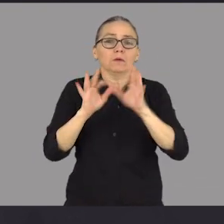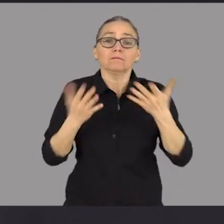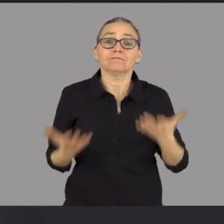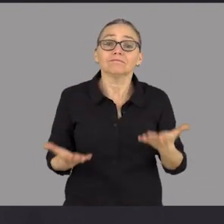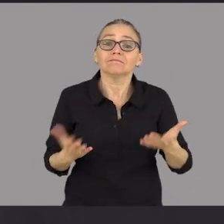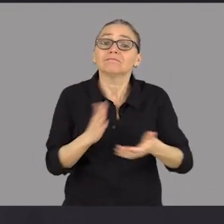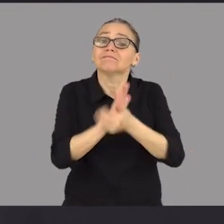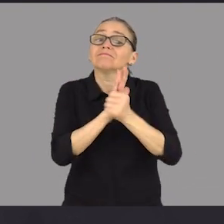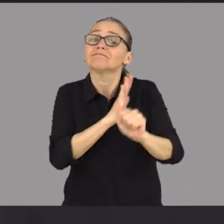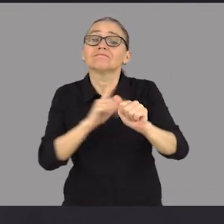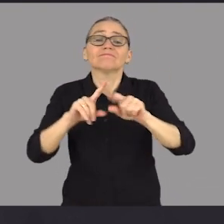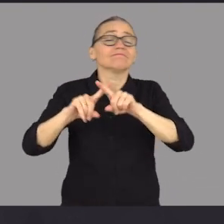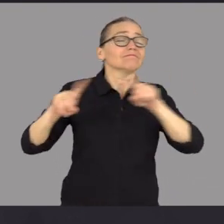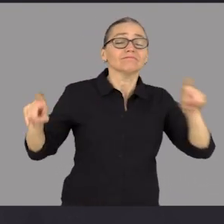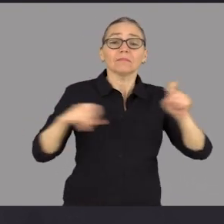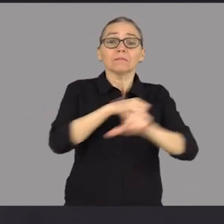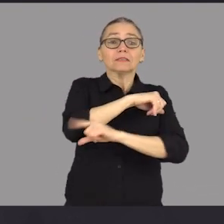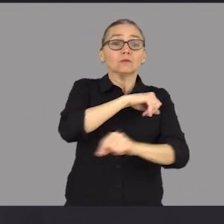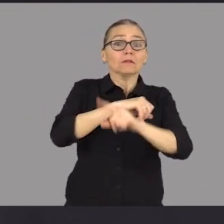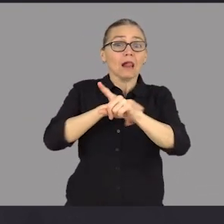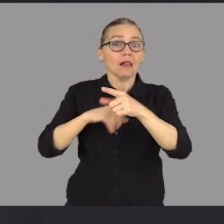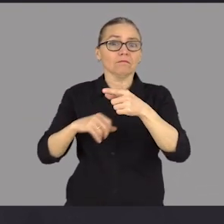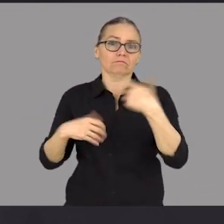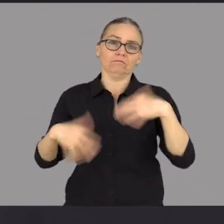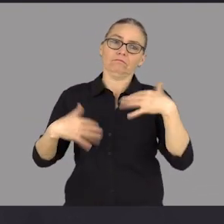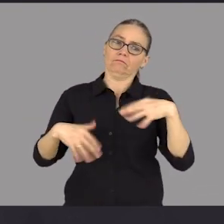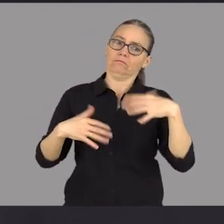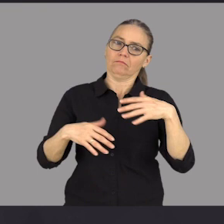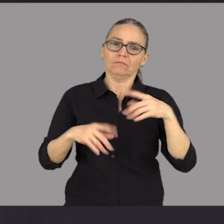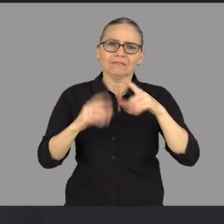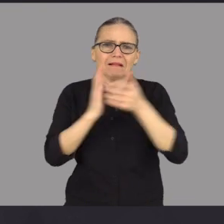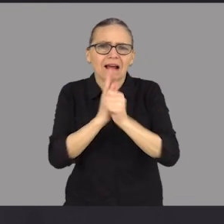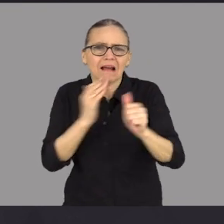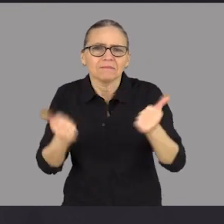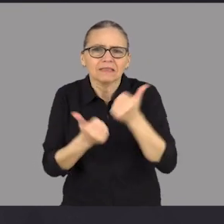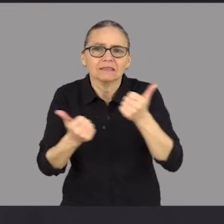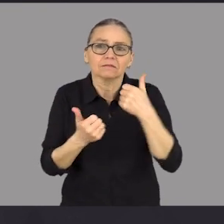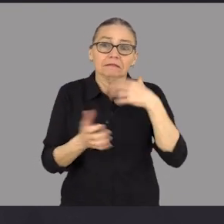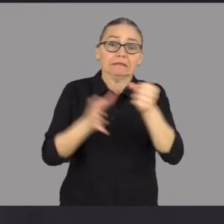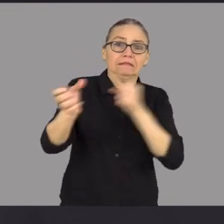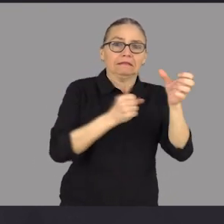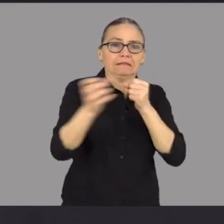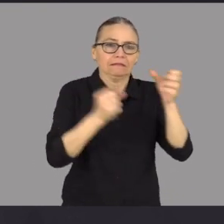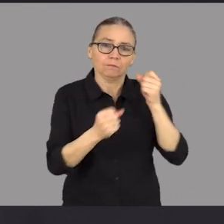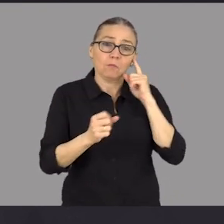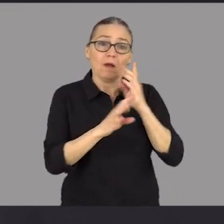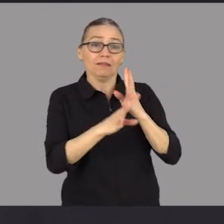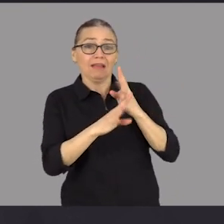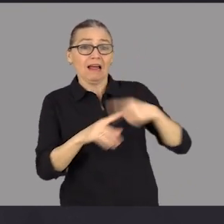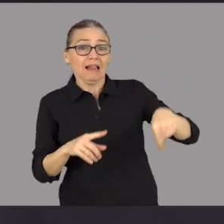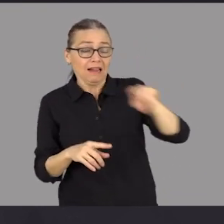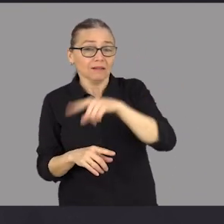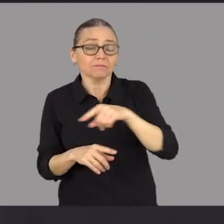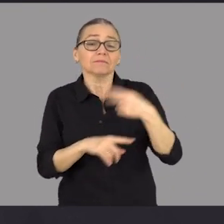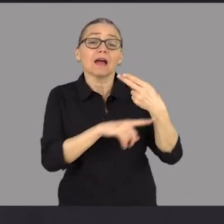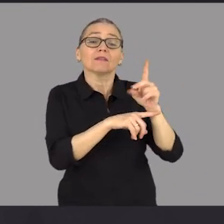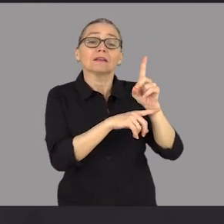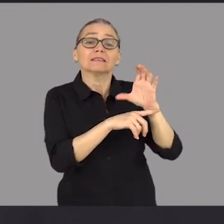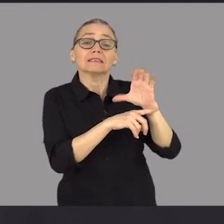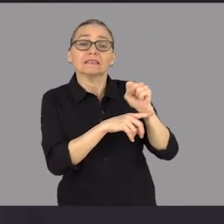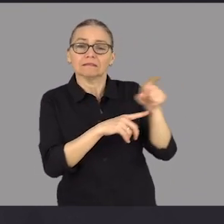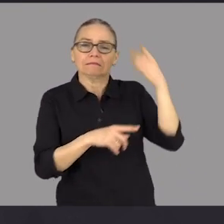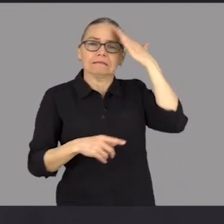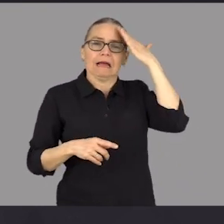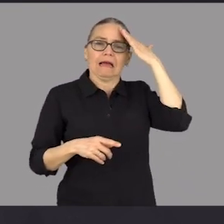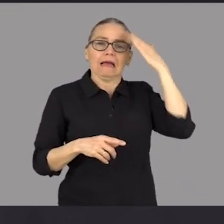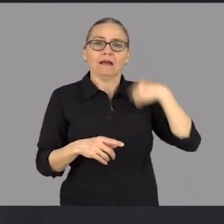with our local HDCS has allowed us to accelerate it to the point where we continuously have diverse